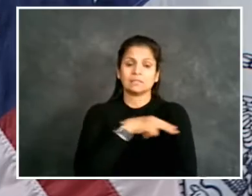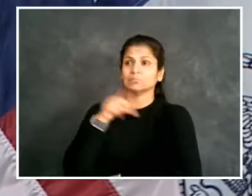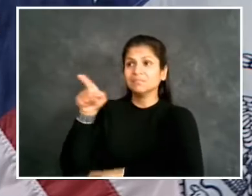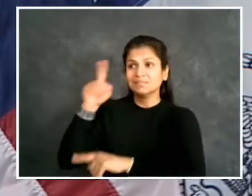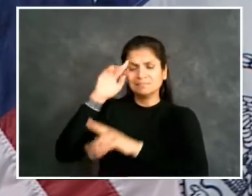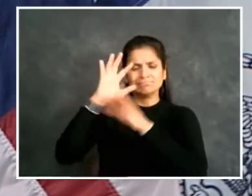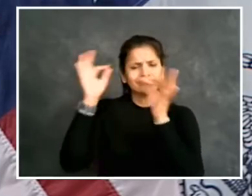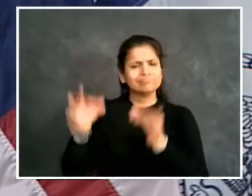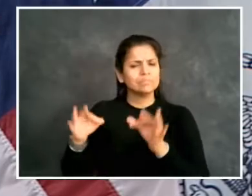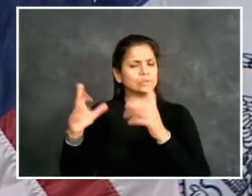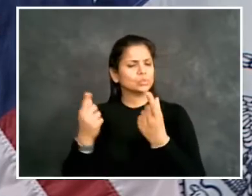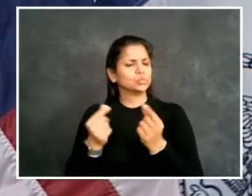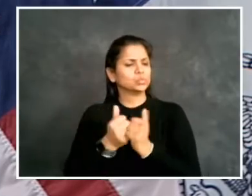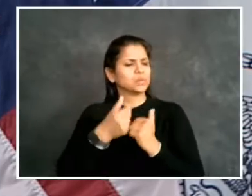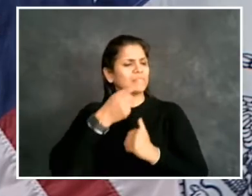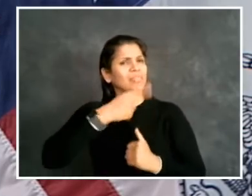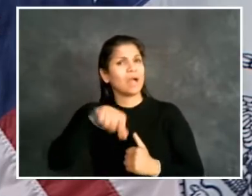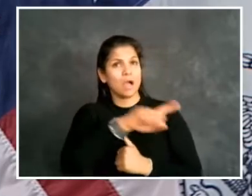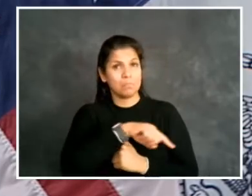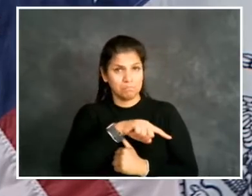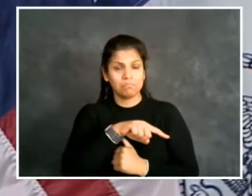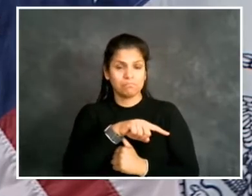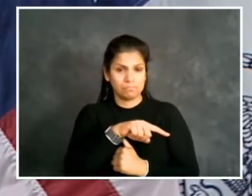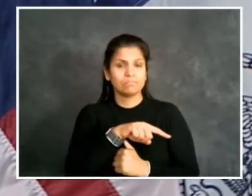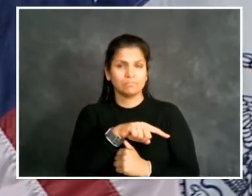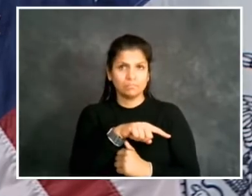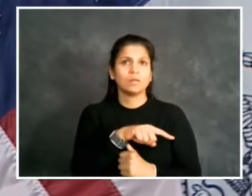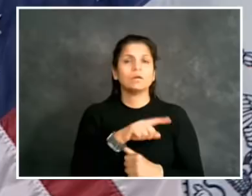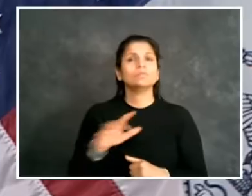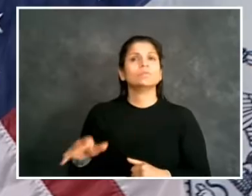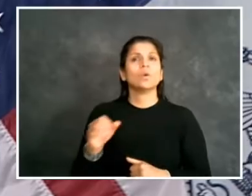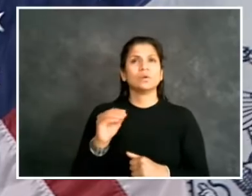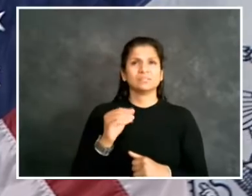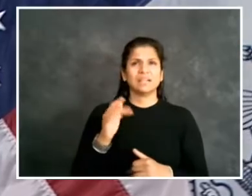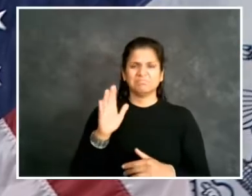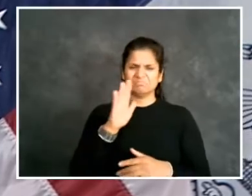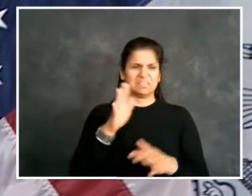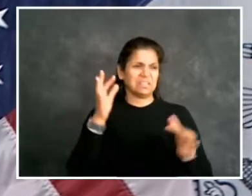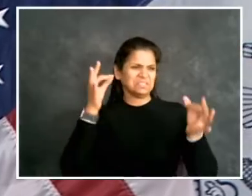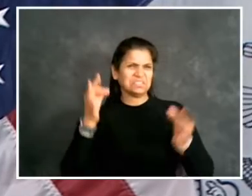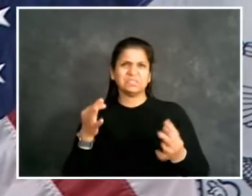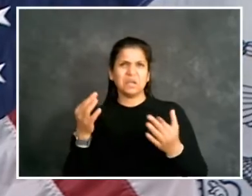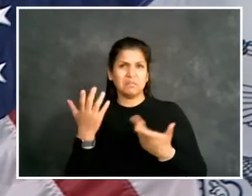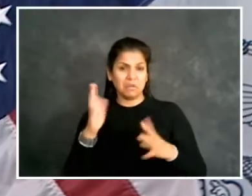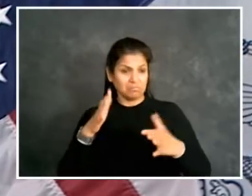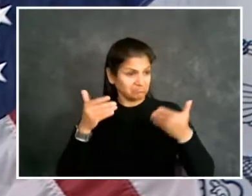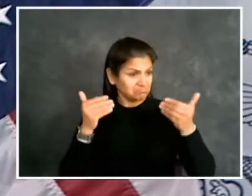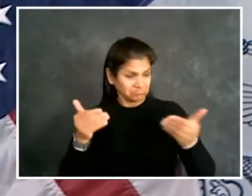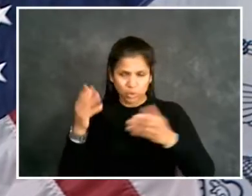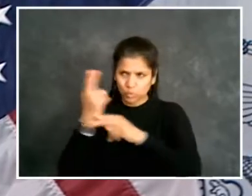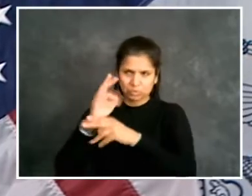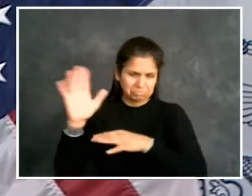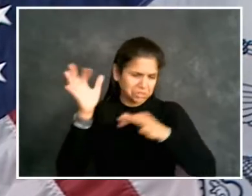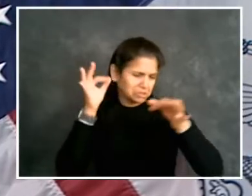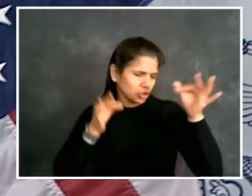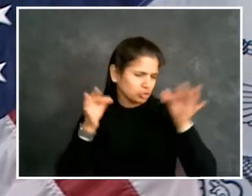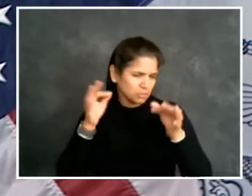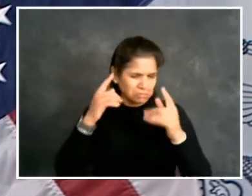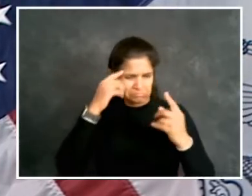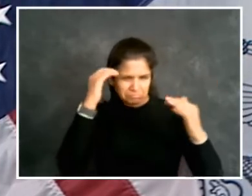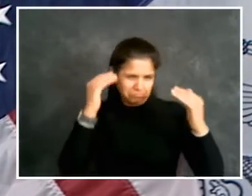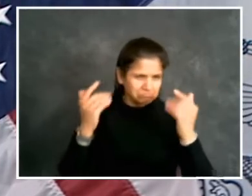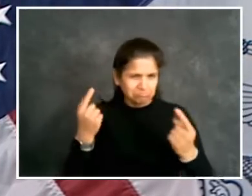field hospital is still needed. That's something I want them to first pass judgment on. But on the question of